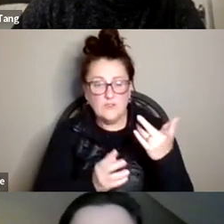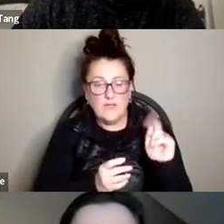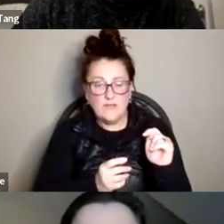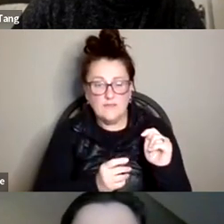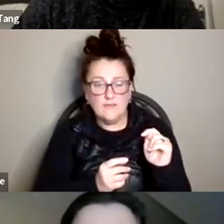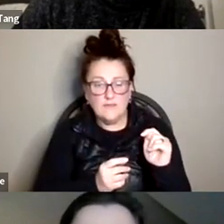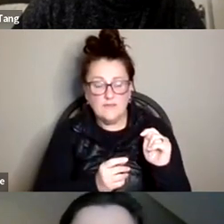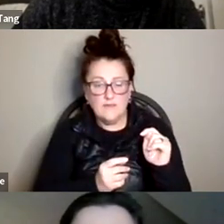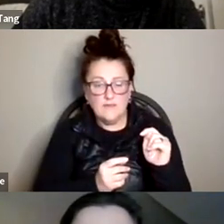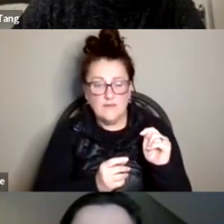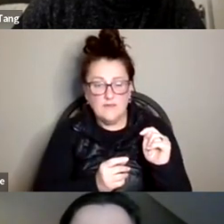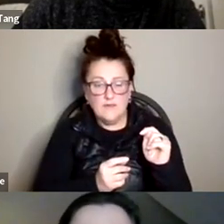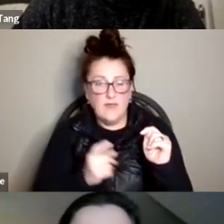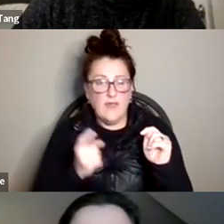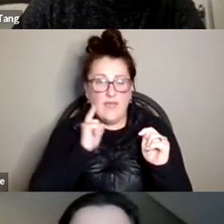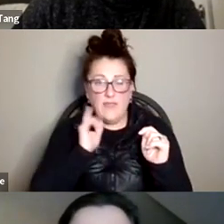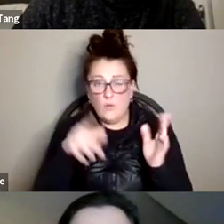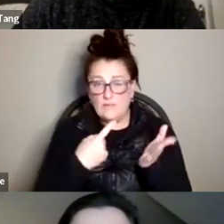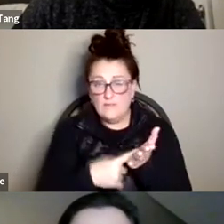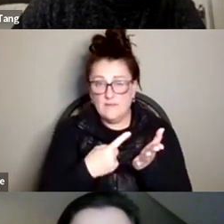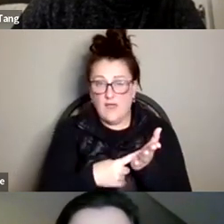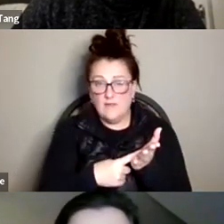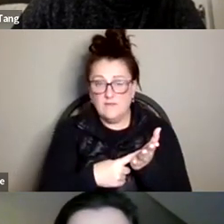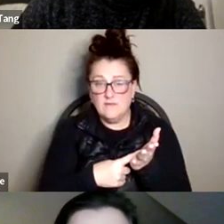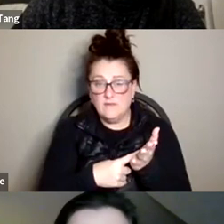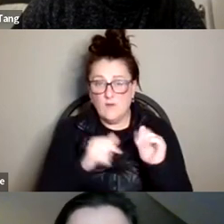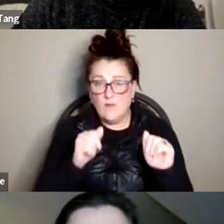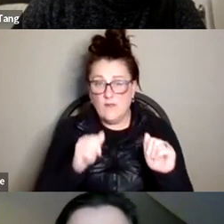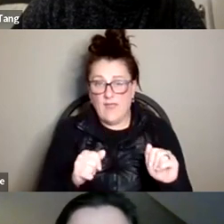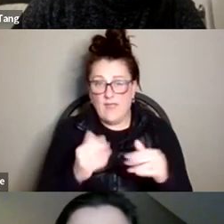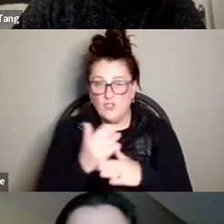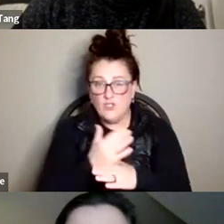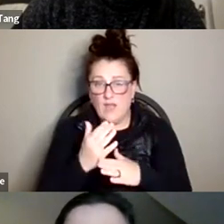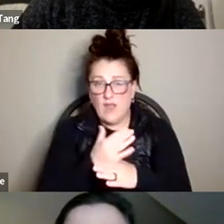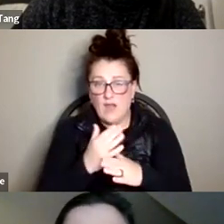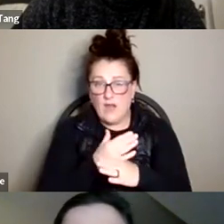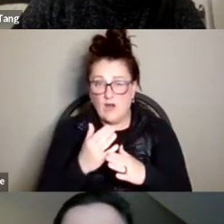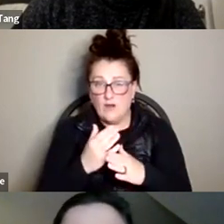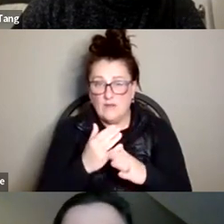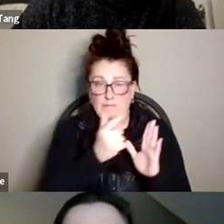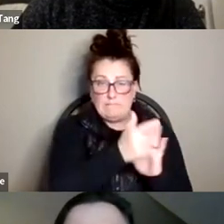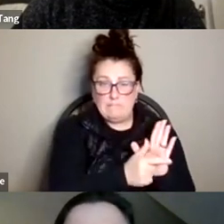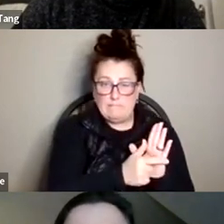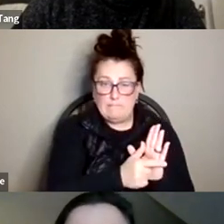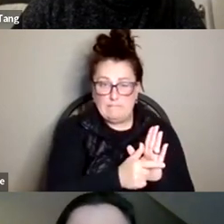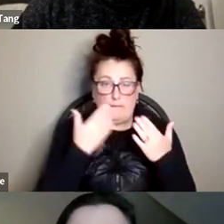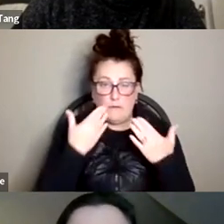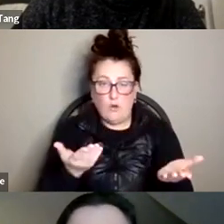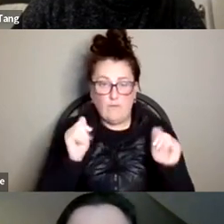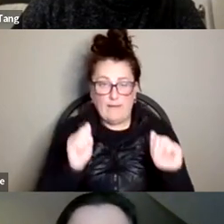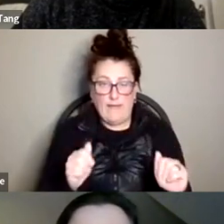I think that we're going to discuss whether or not we can legally share the chat. We didn't say in advance that we would.